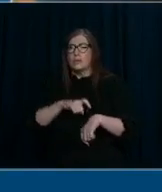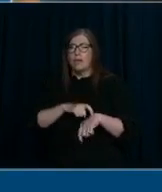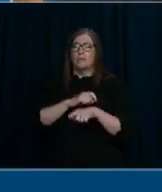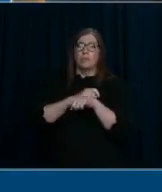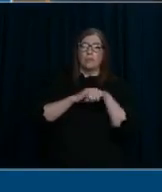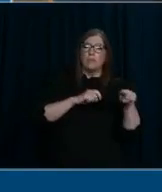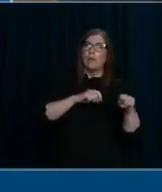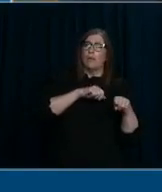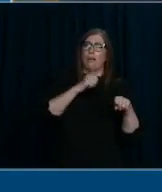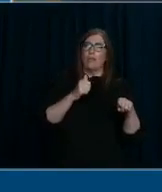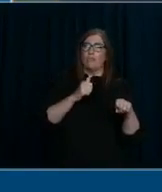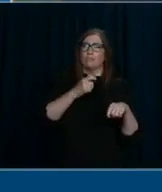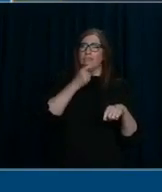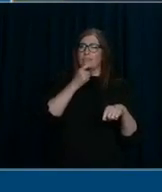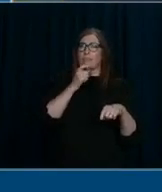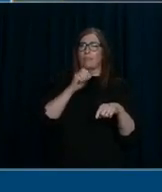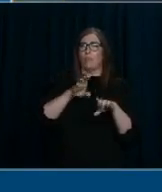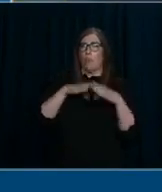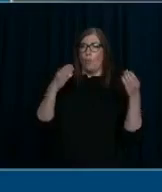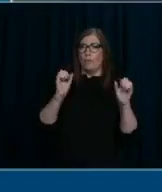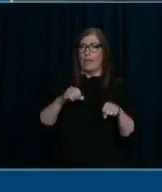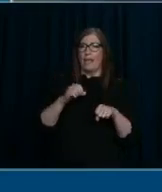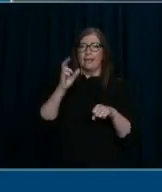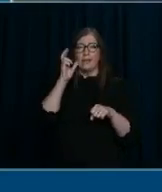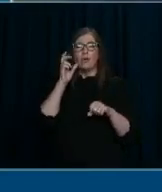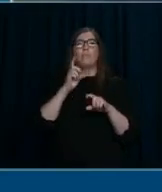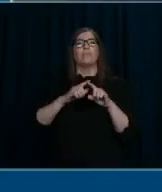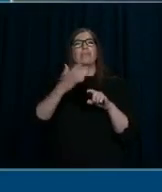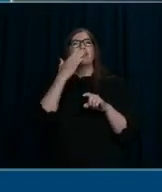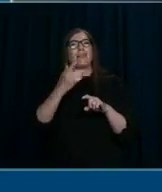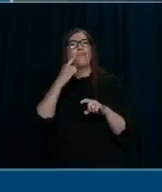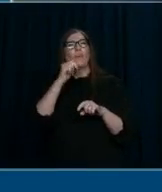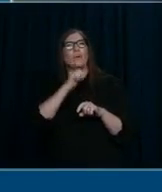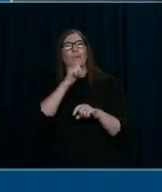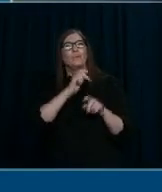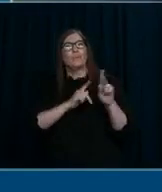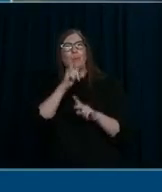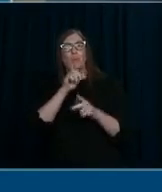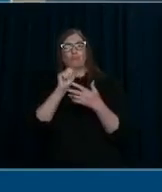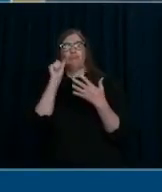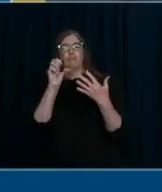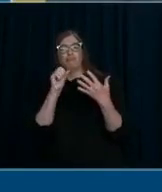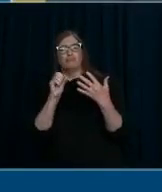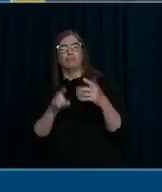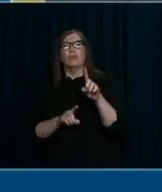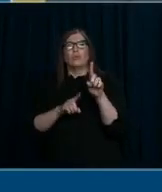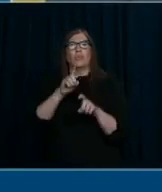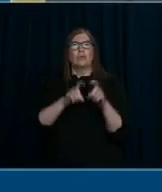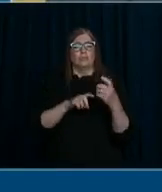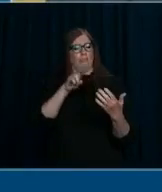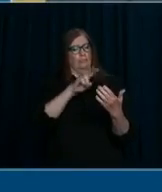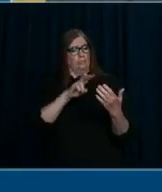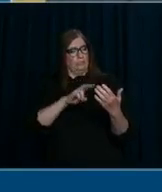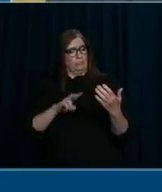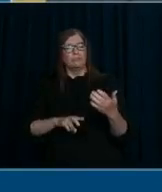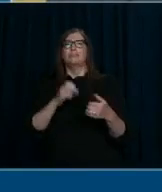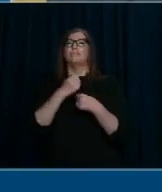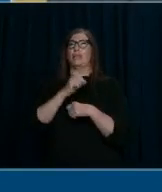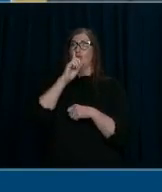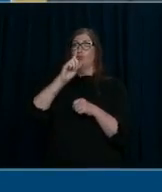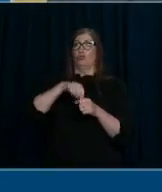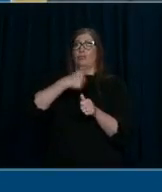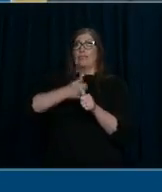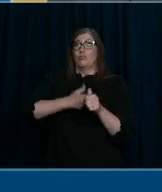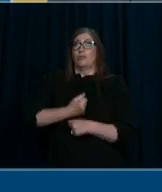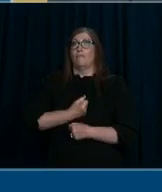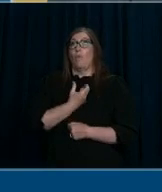will be open. Thank you to voters across Arizona who've submitted questions for this debate. We have reviewed all of them to make sure every voice is heard. However, no